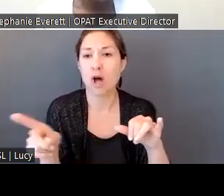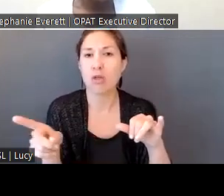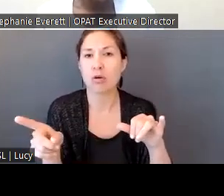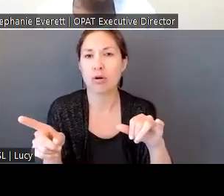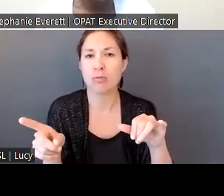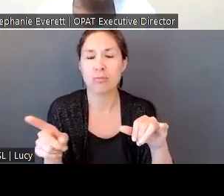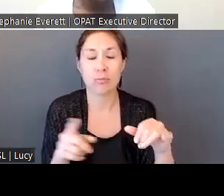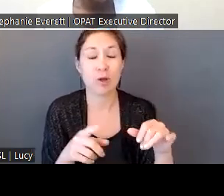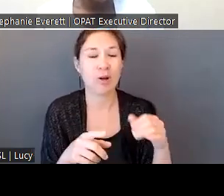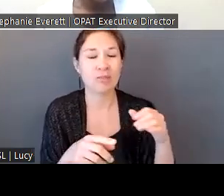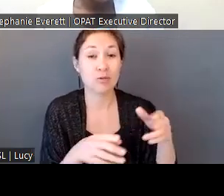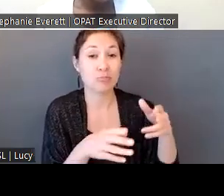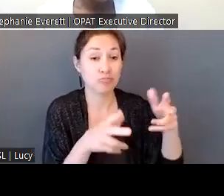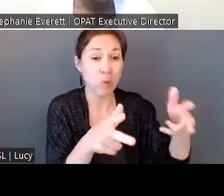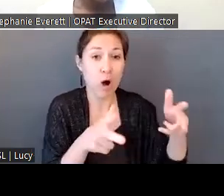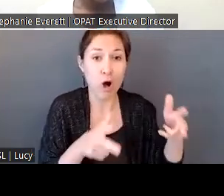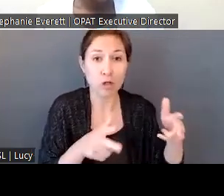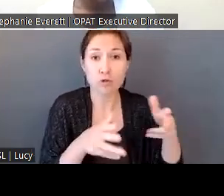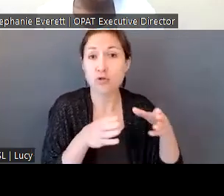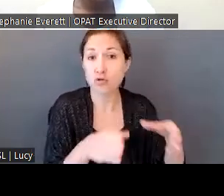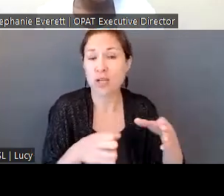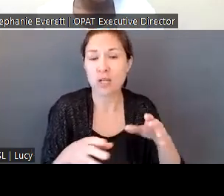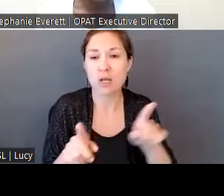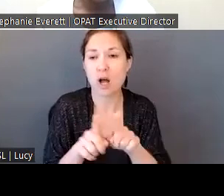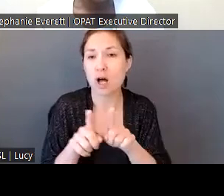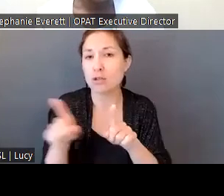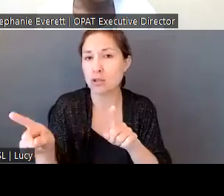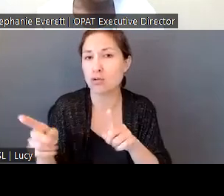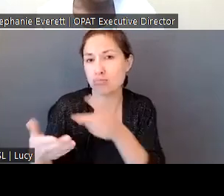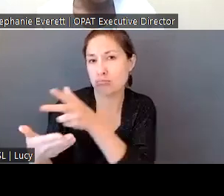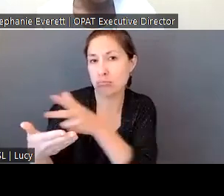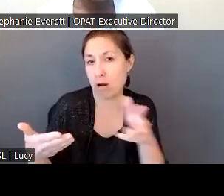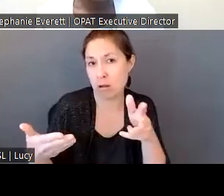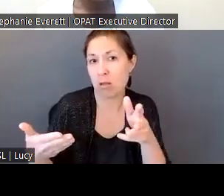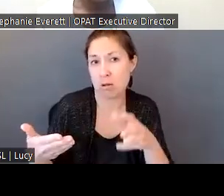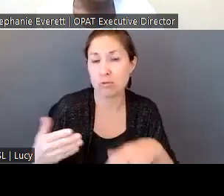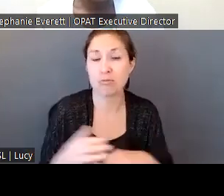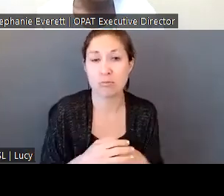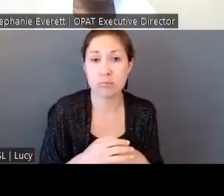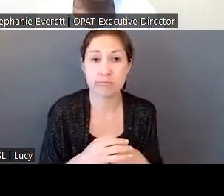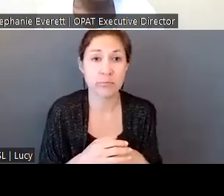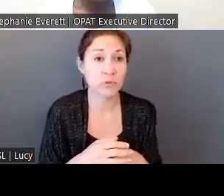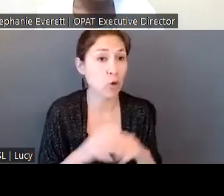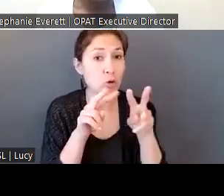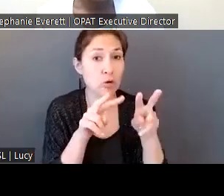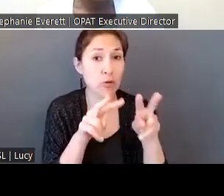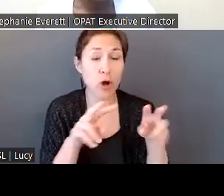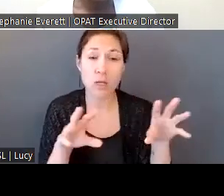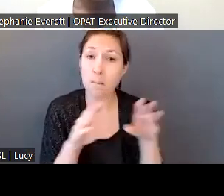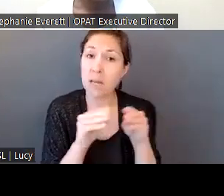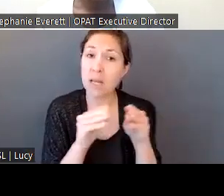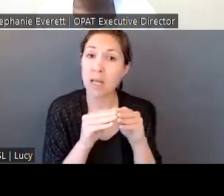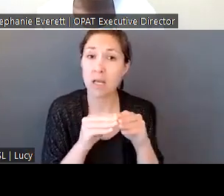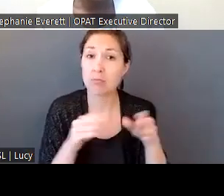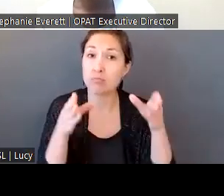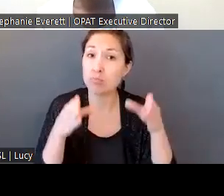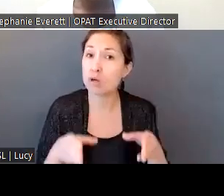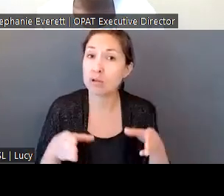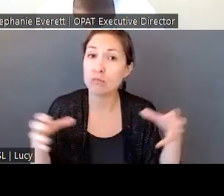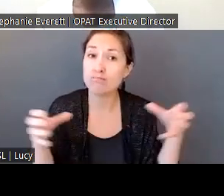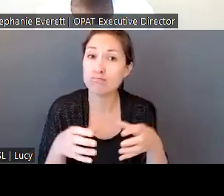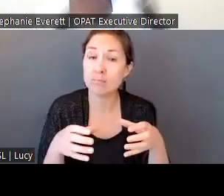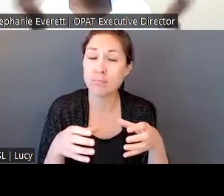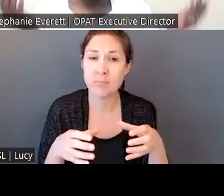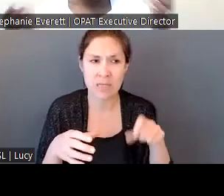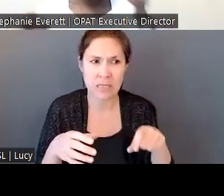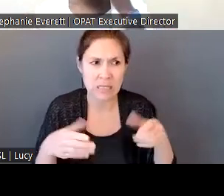We are looking forward to having an in-person meeting, and it should be here. If not,